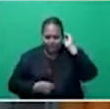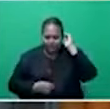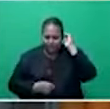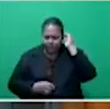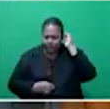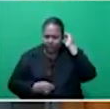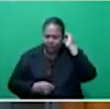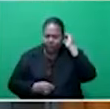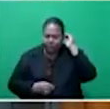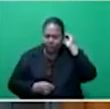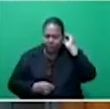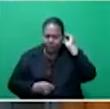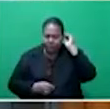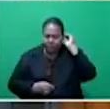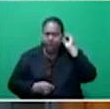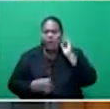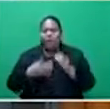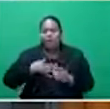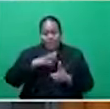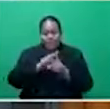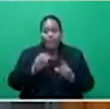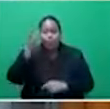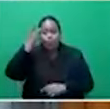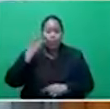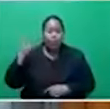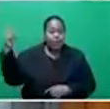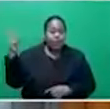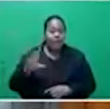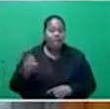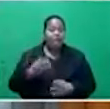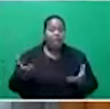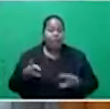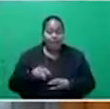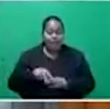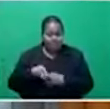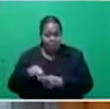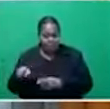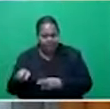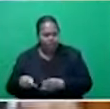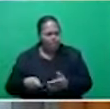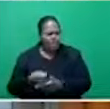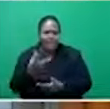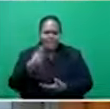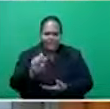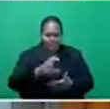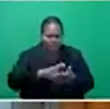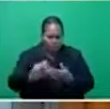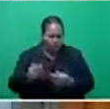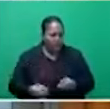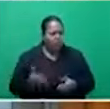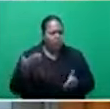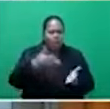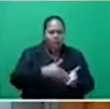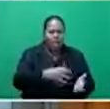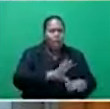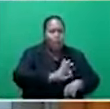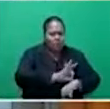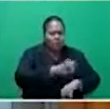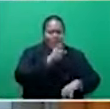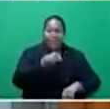for a woman to come from Nabosa, paying $70 to go to Koromum Hospital. If they provide